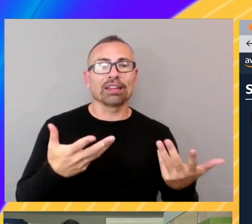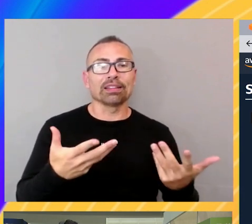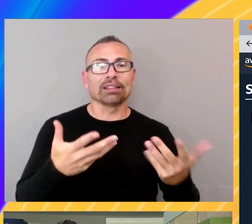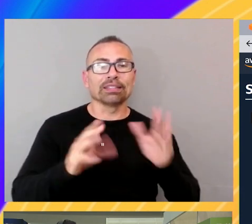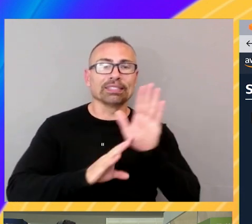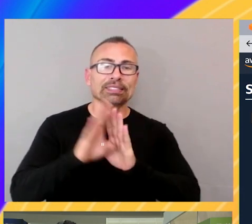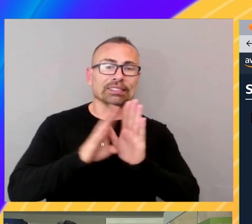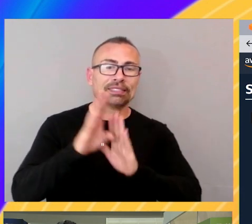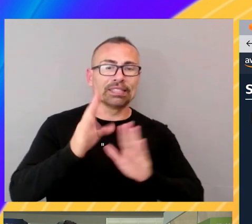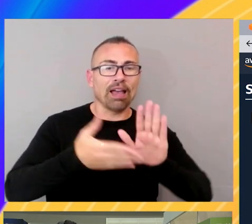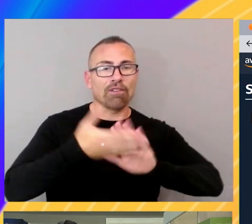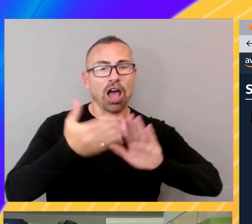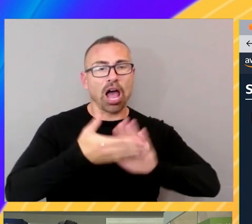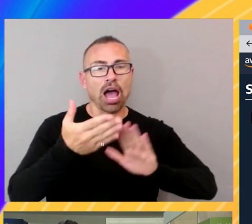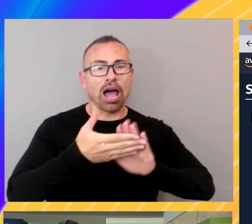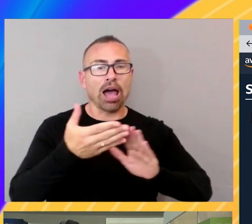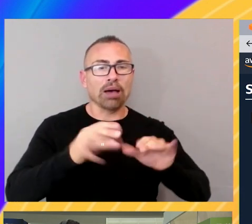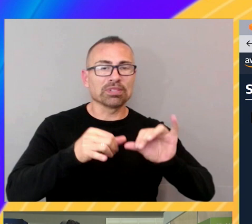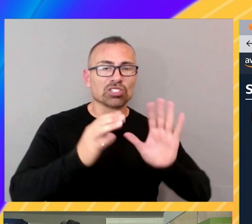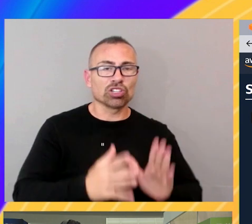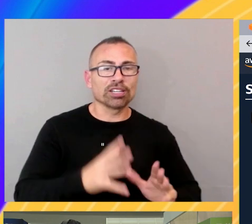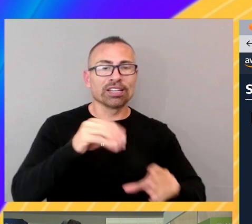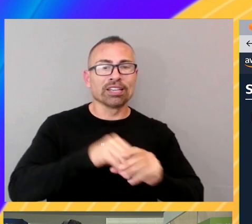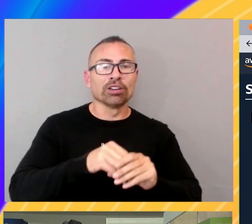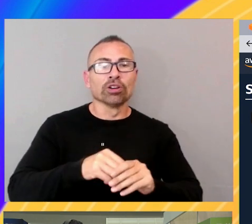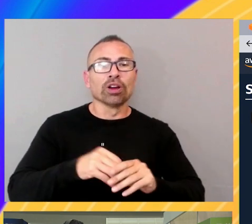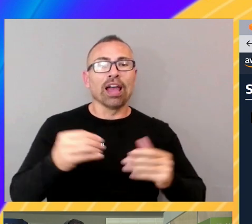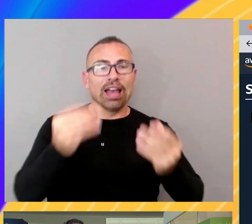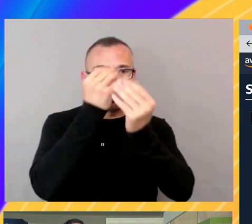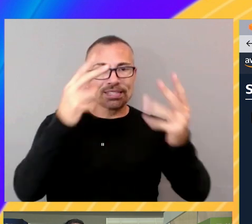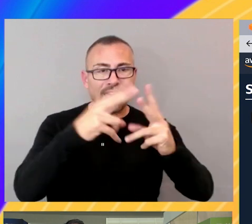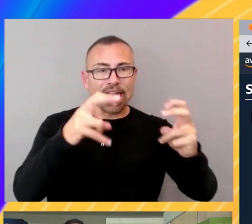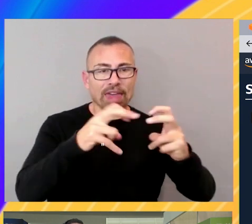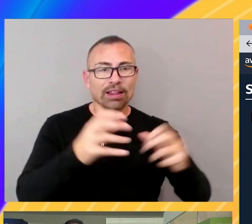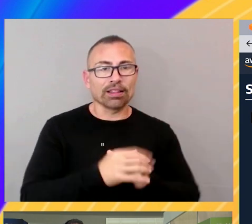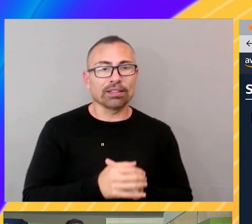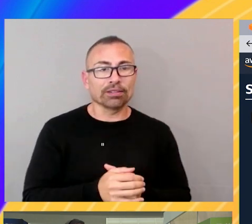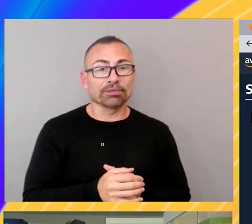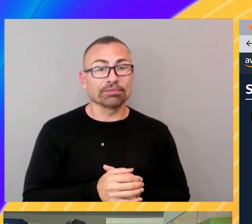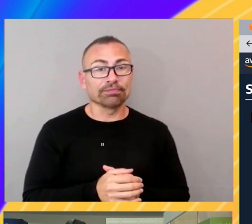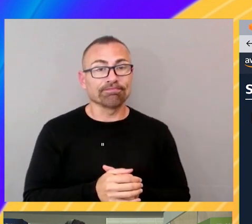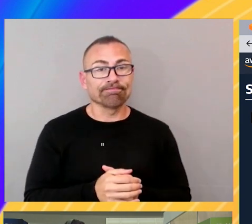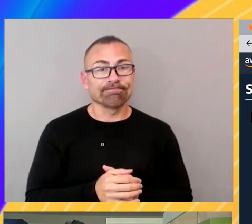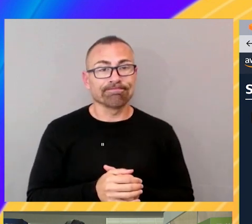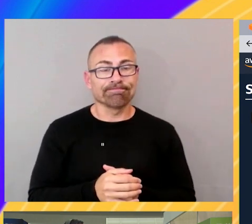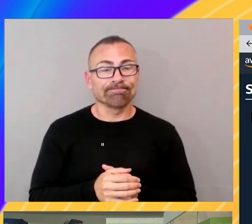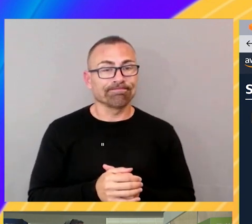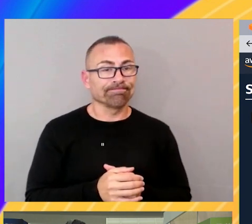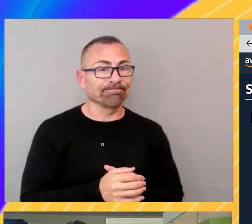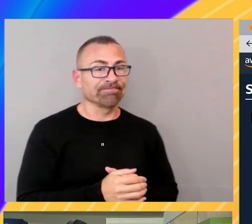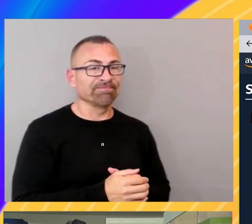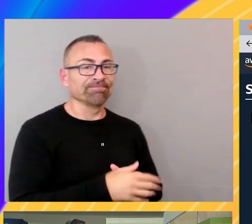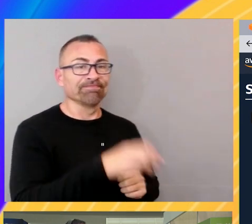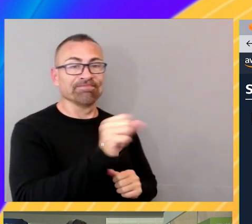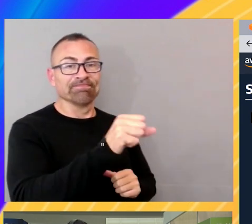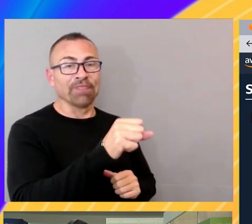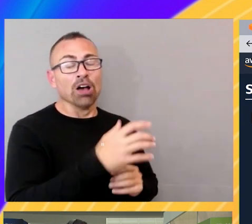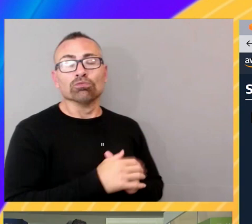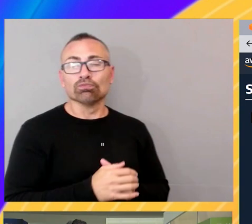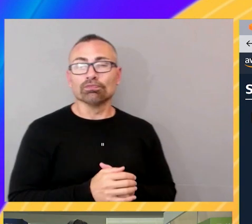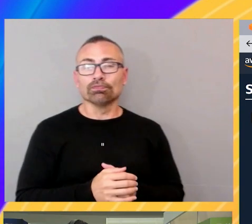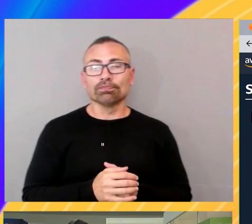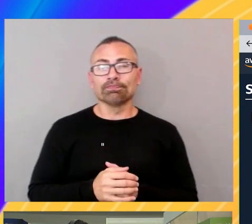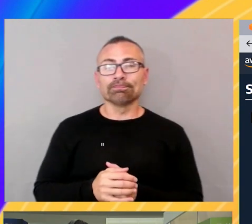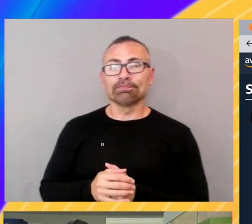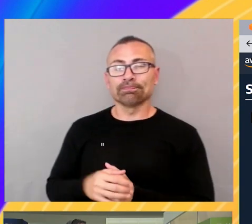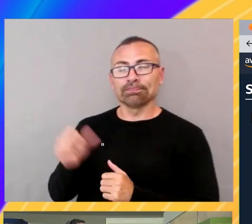Analytics. Yeah, so for this one, the challenge is to essentially build an S3 bucket, but instead of writing